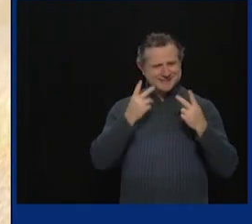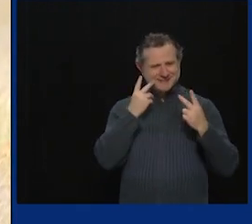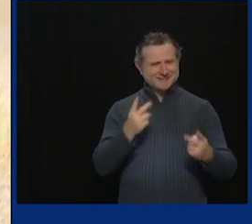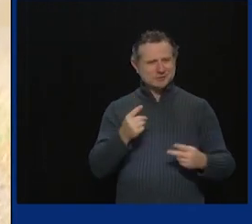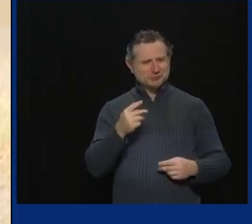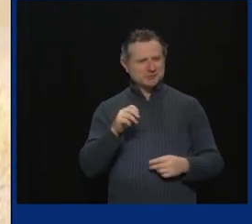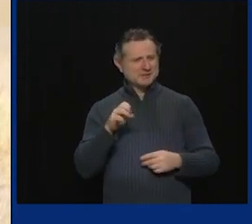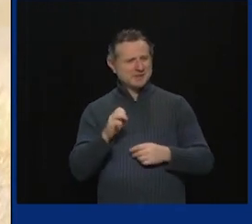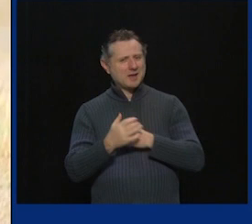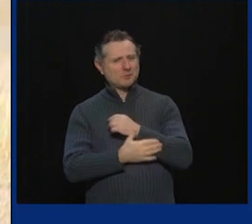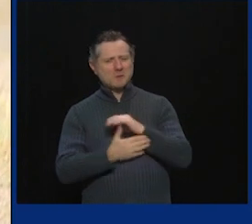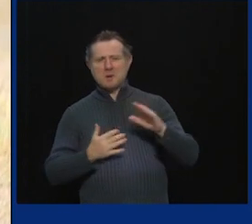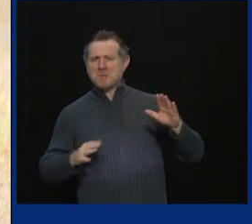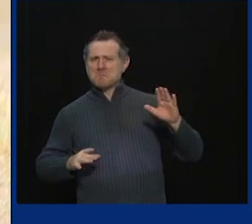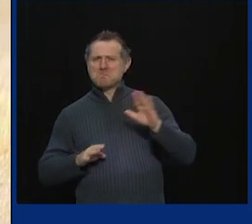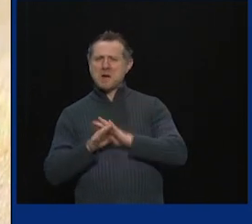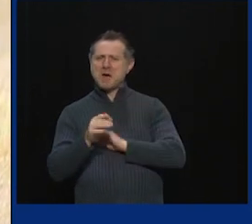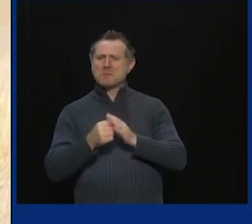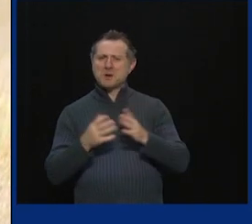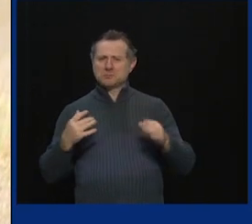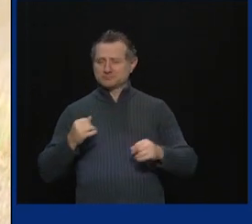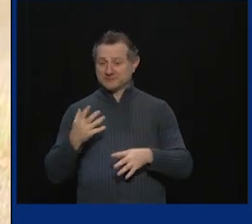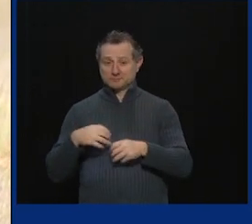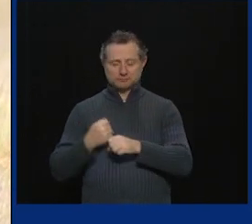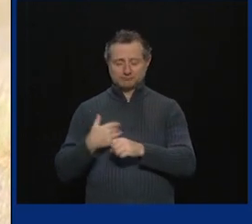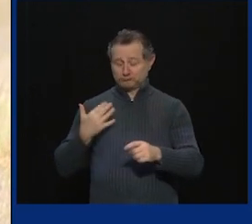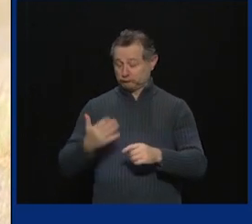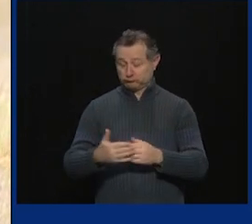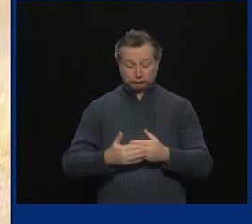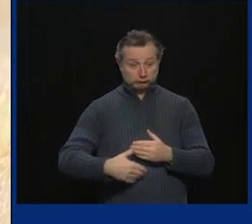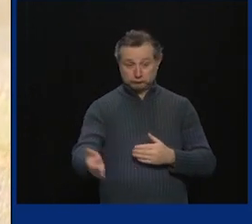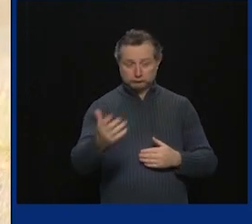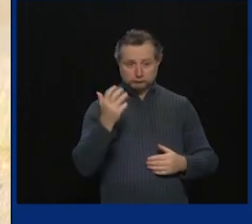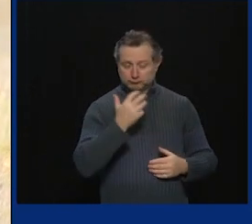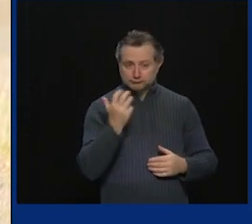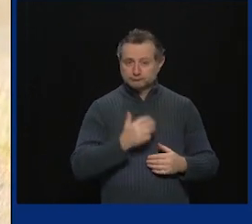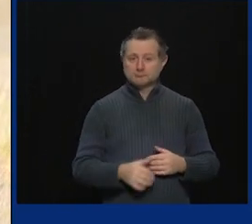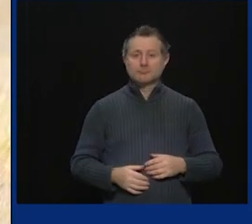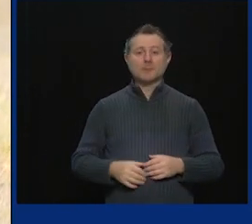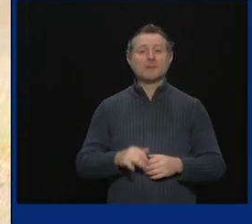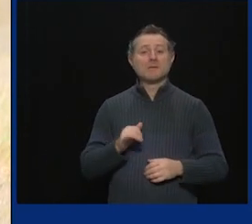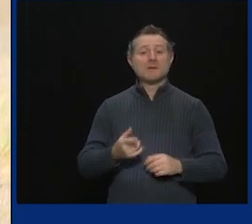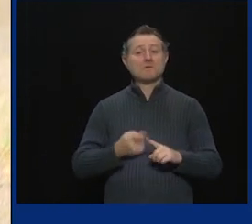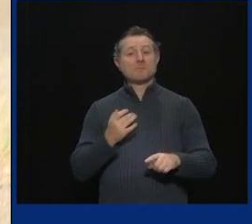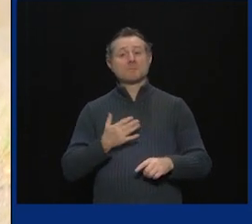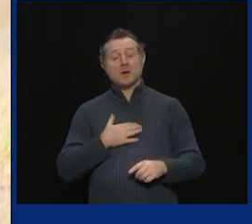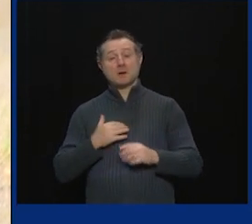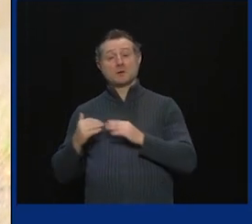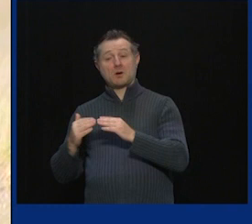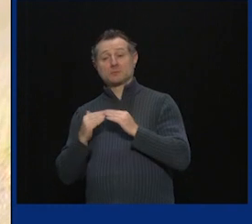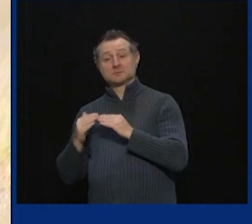for years to come. On behalf of my colleagues in the Genesee County Legislature,